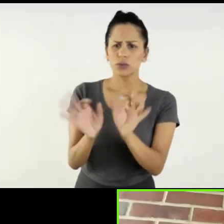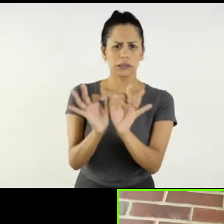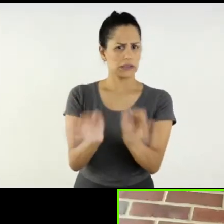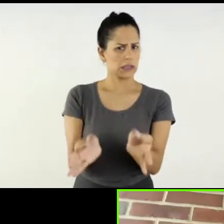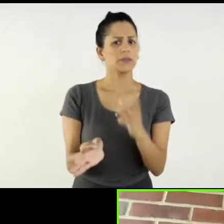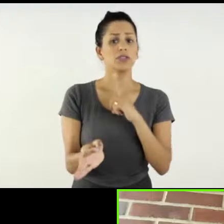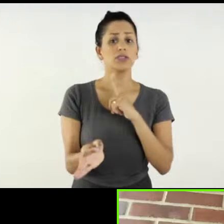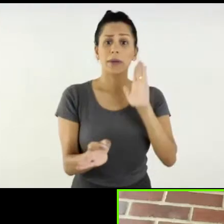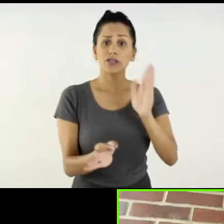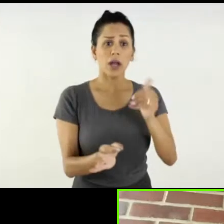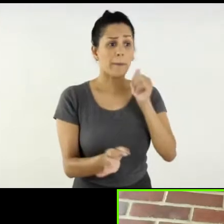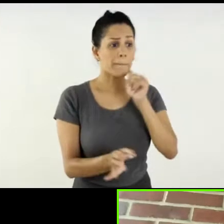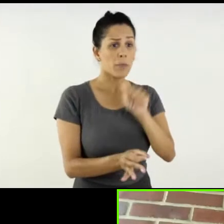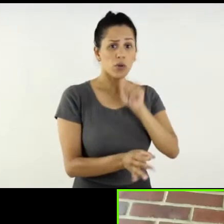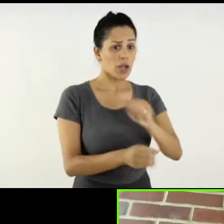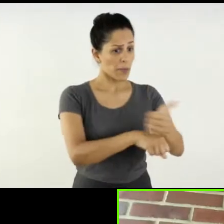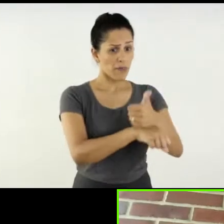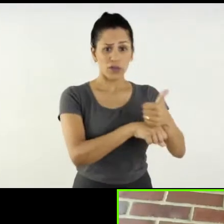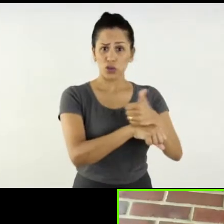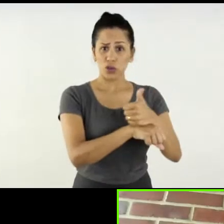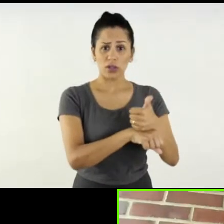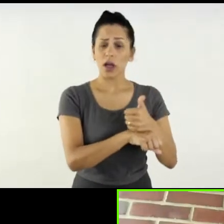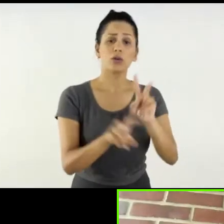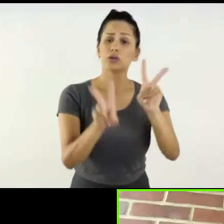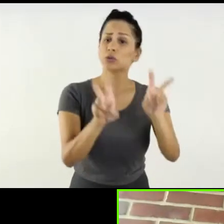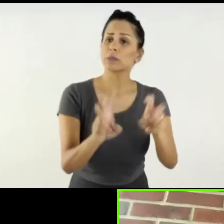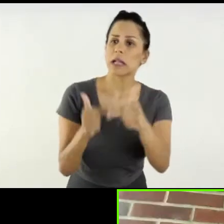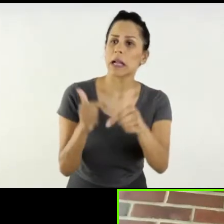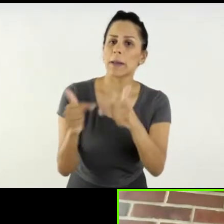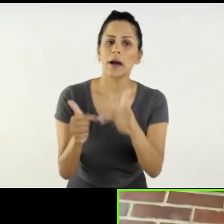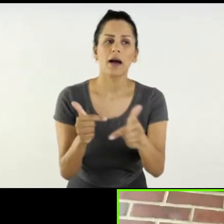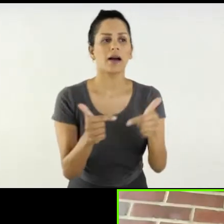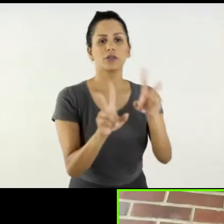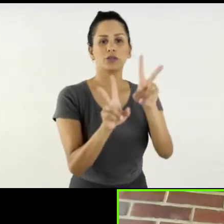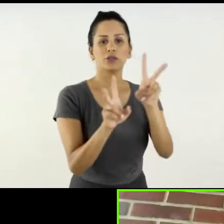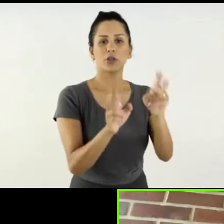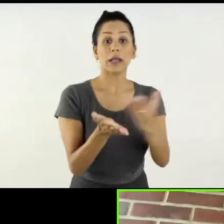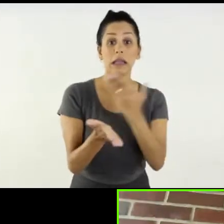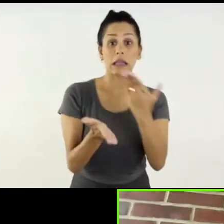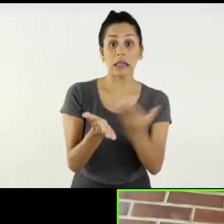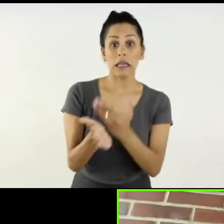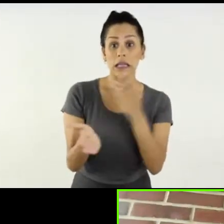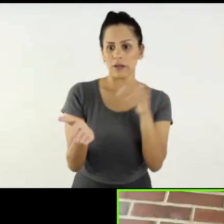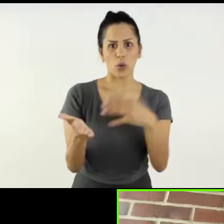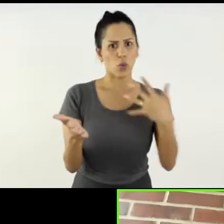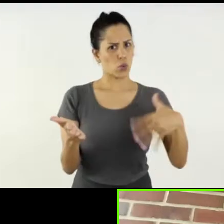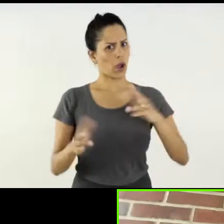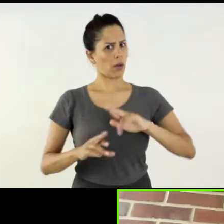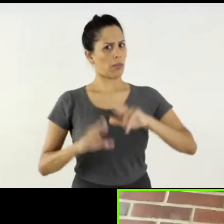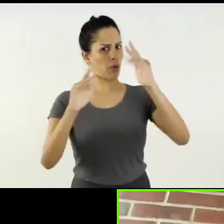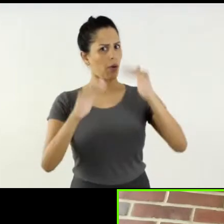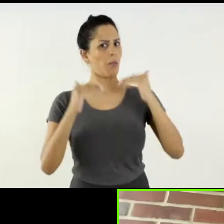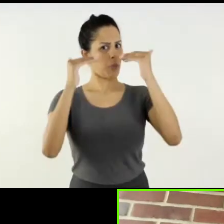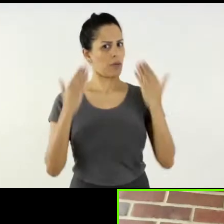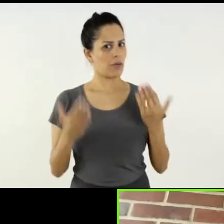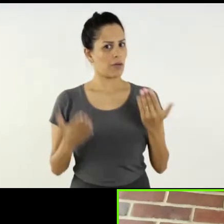Like making a book was really a different kind of enterprise in 1978, let's